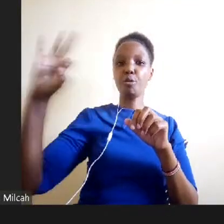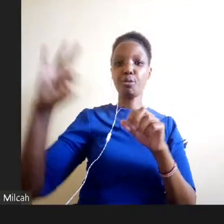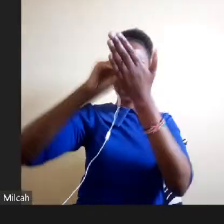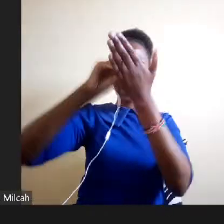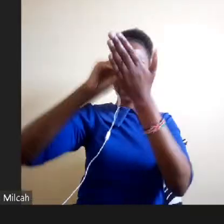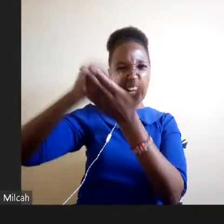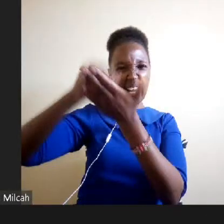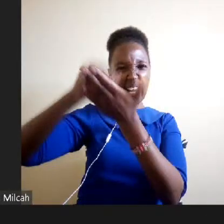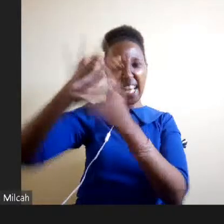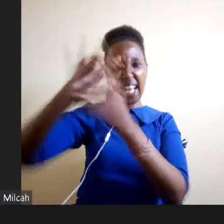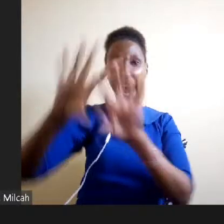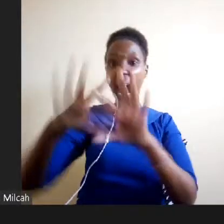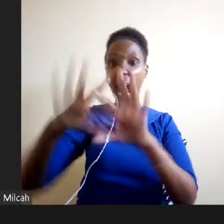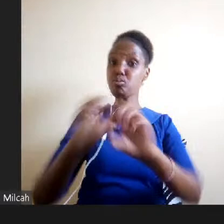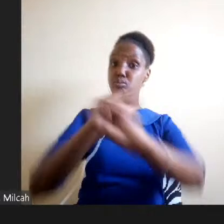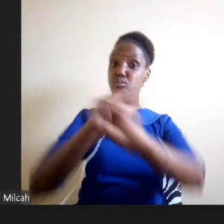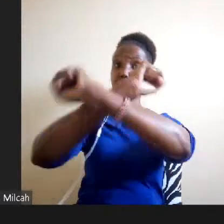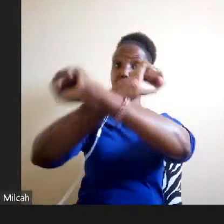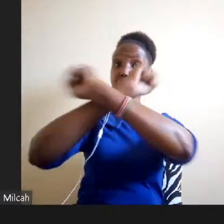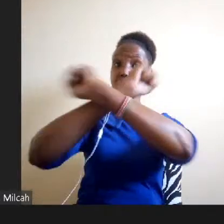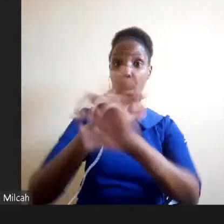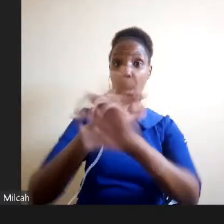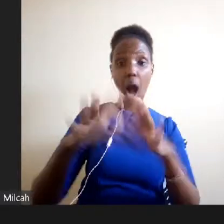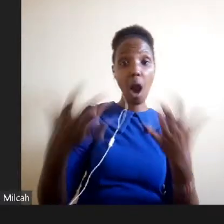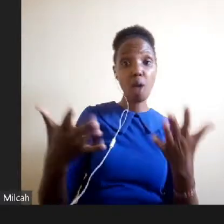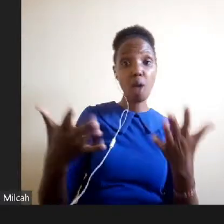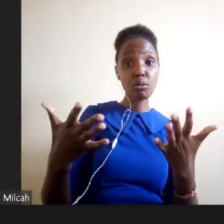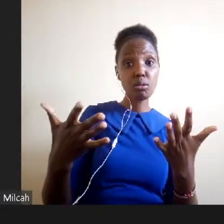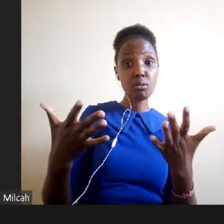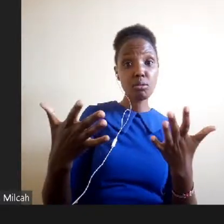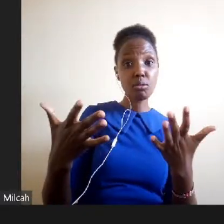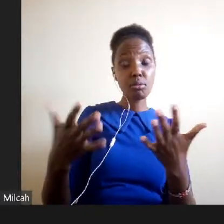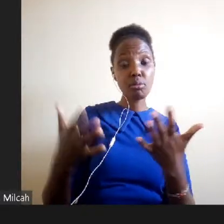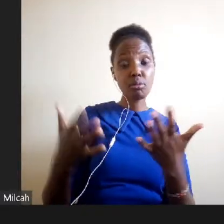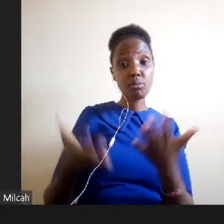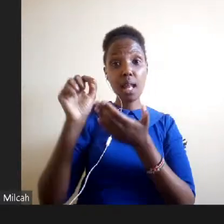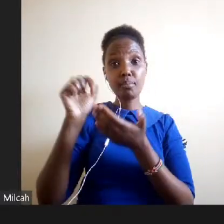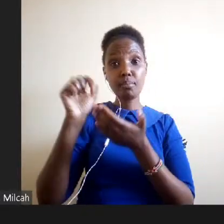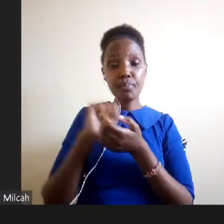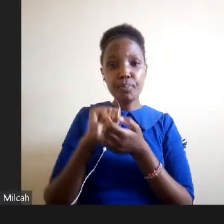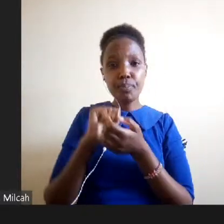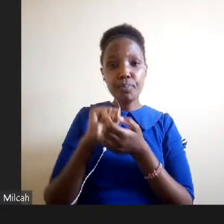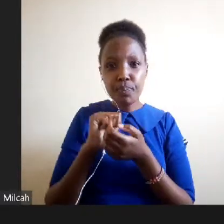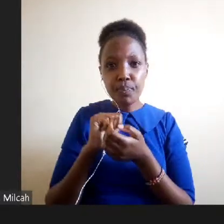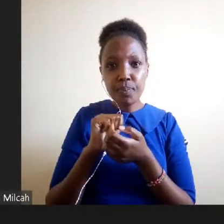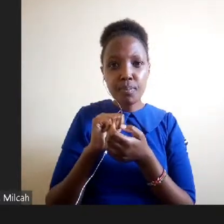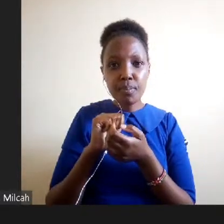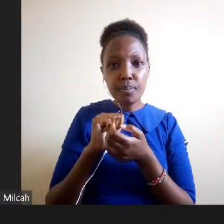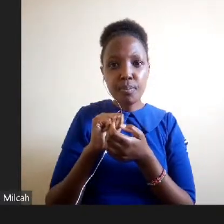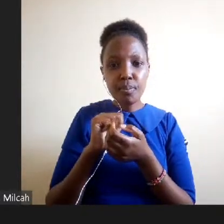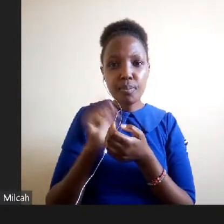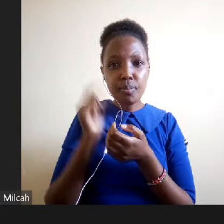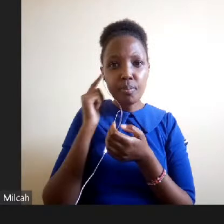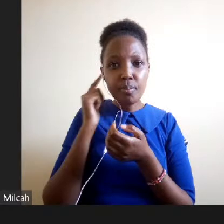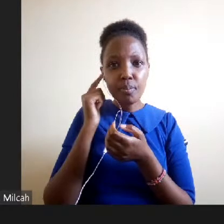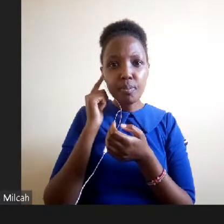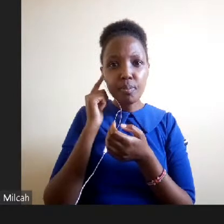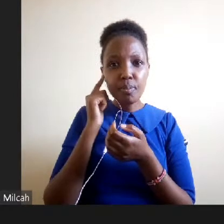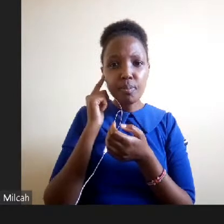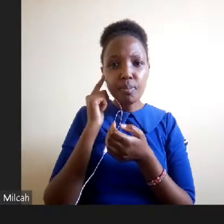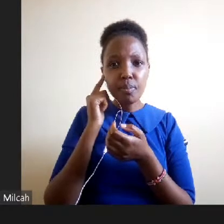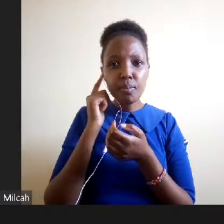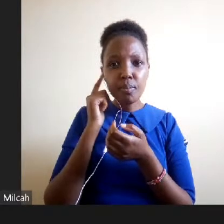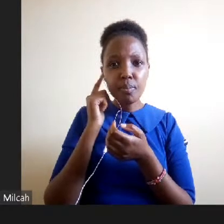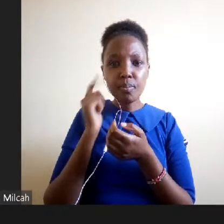works, how to keep it locked, and how to troubleshoot. In addition to Safe Search, it is important to teach your kids how to determine what websites are